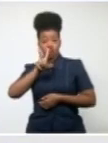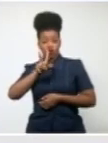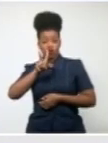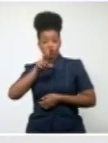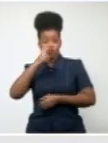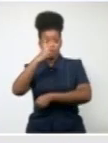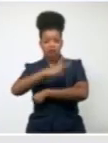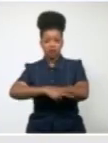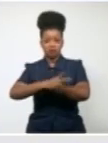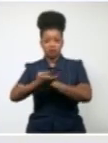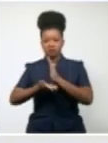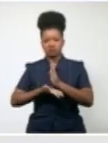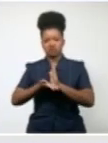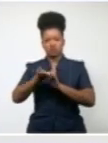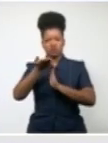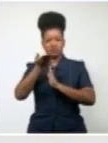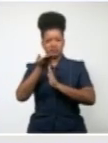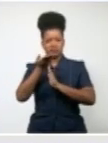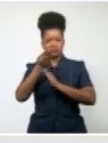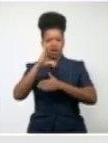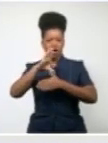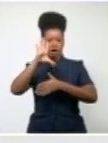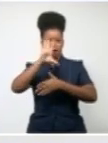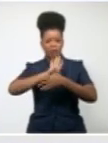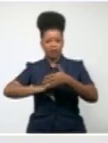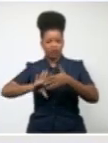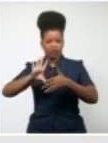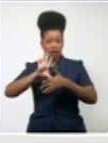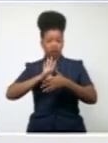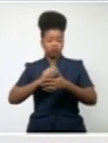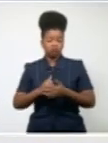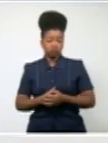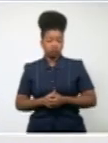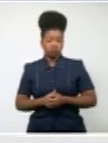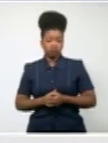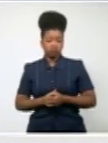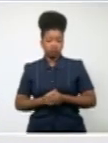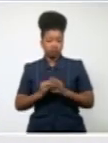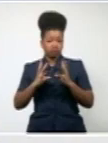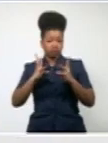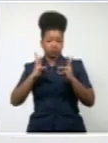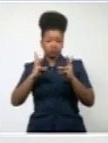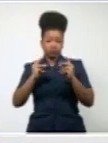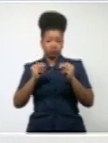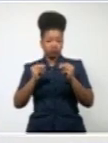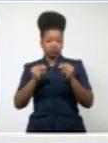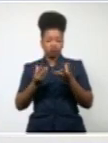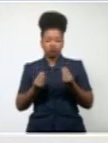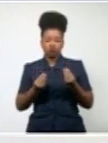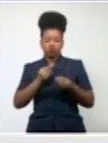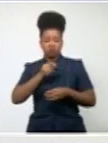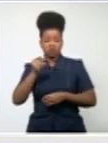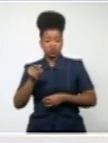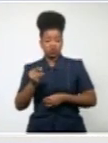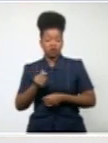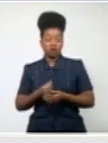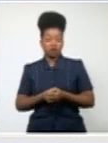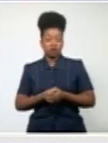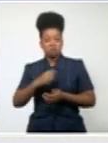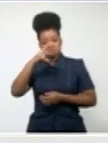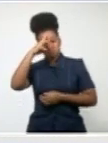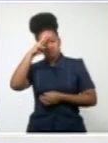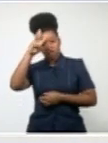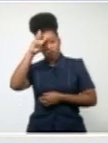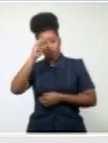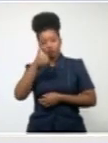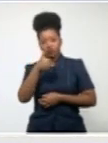There are 12 countries whose lethality is higher than the region's average, with very high rates.